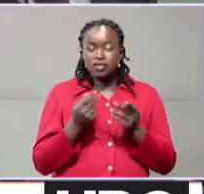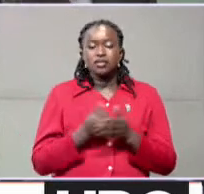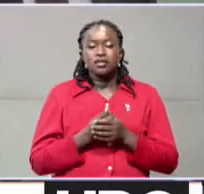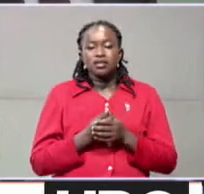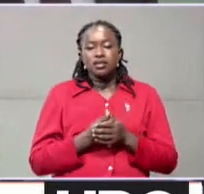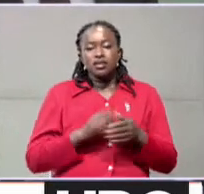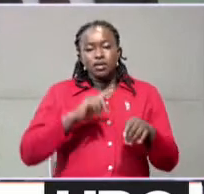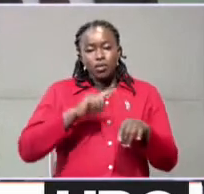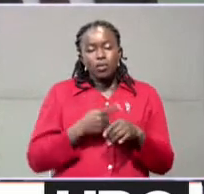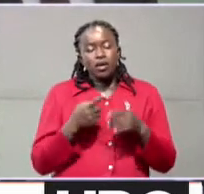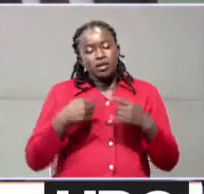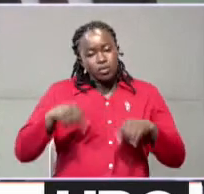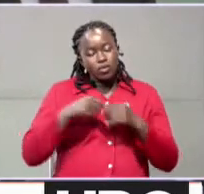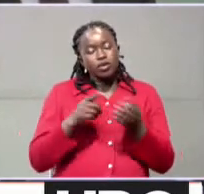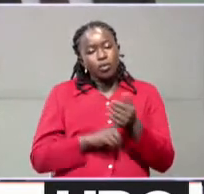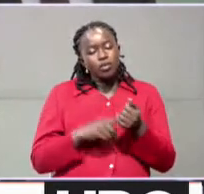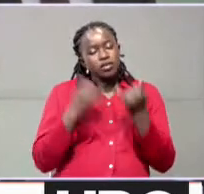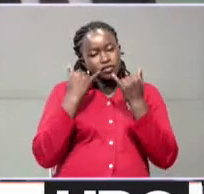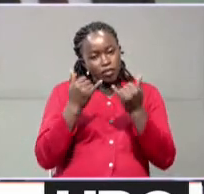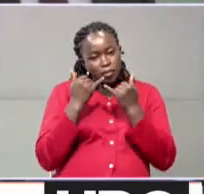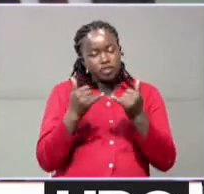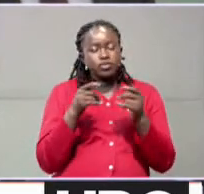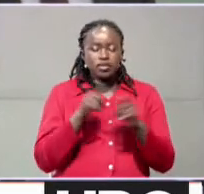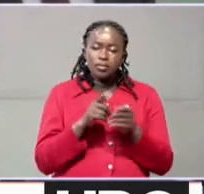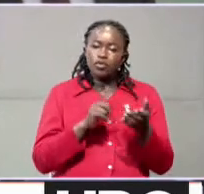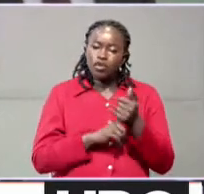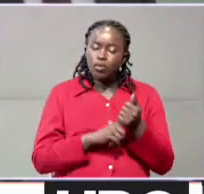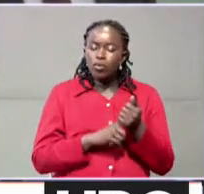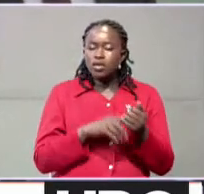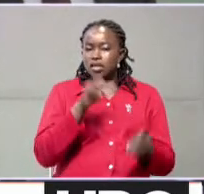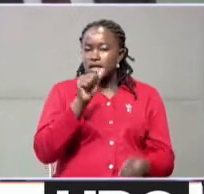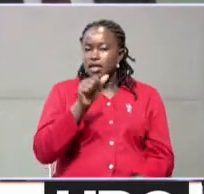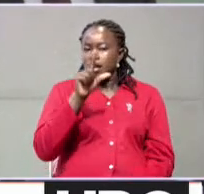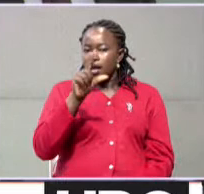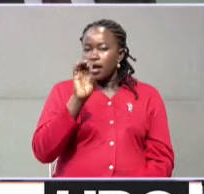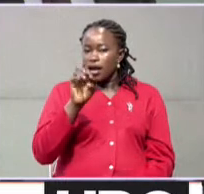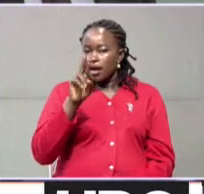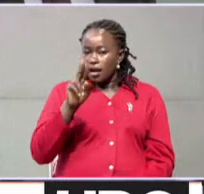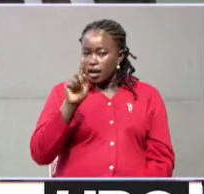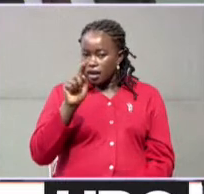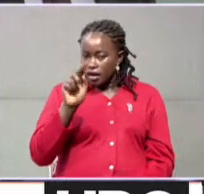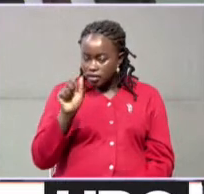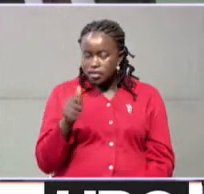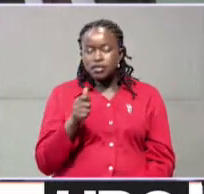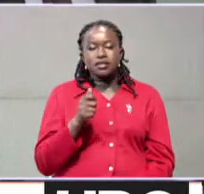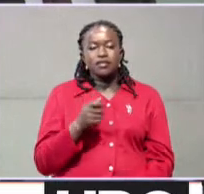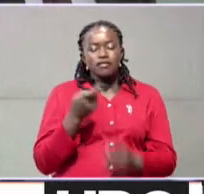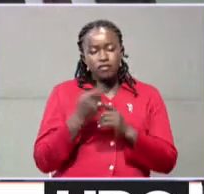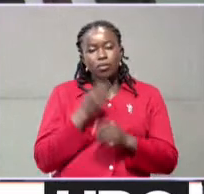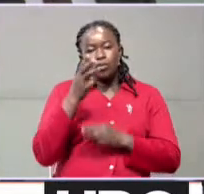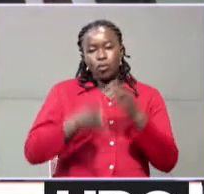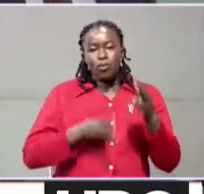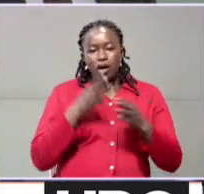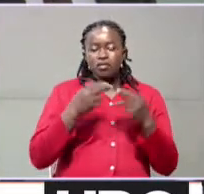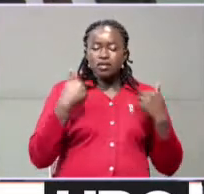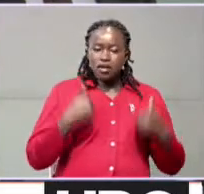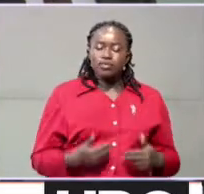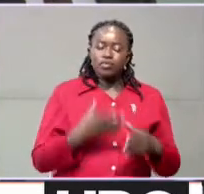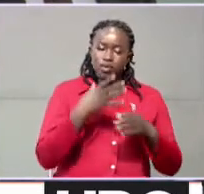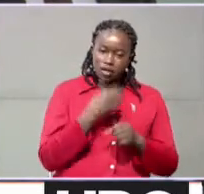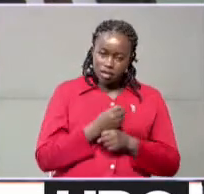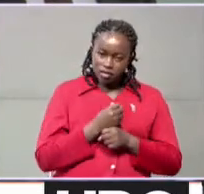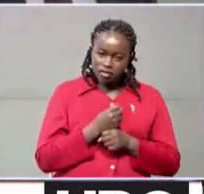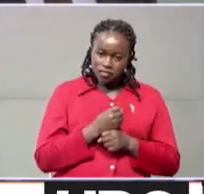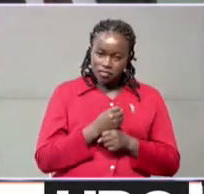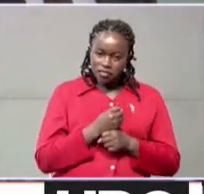information we received and the alerts from the world health organization that because